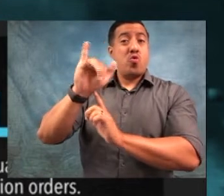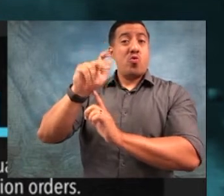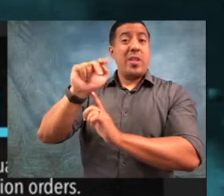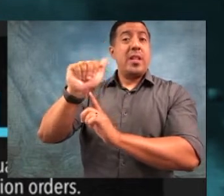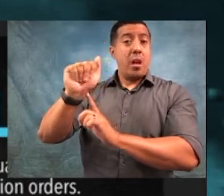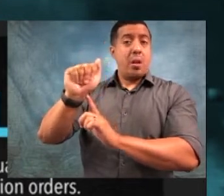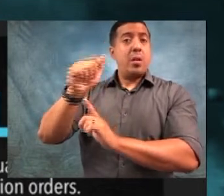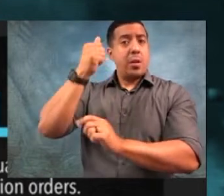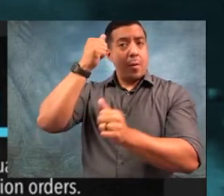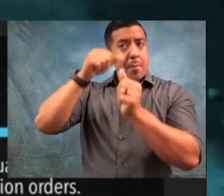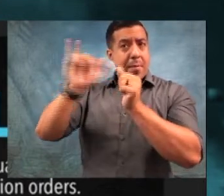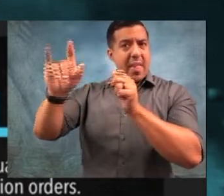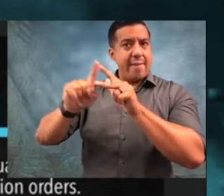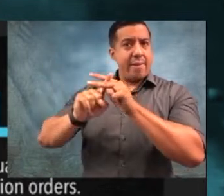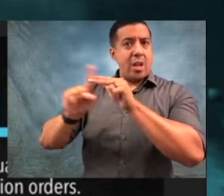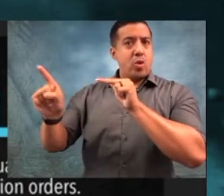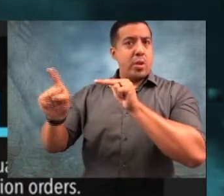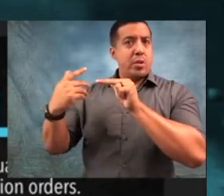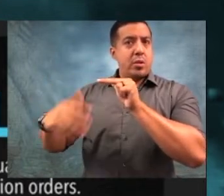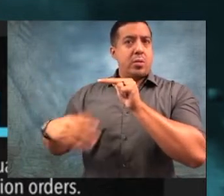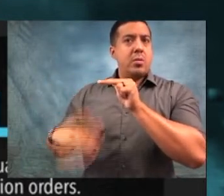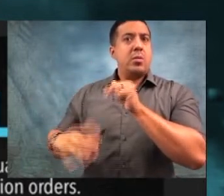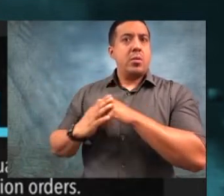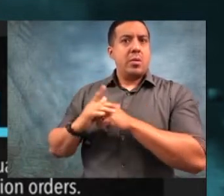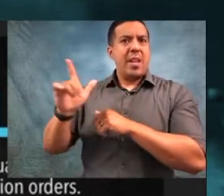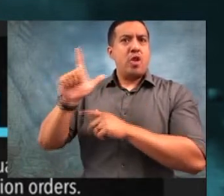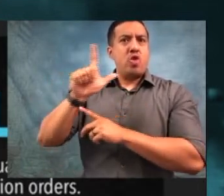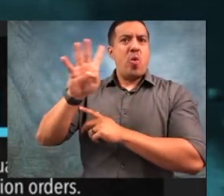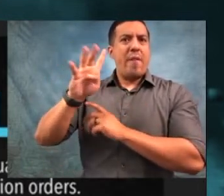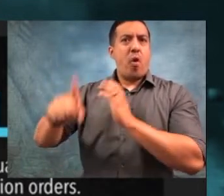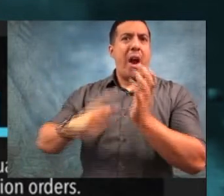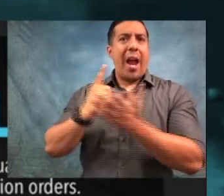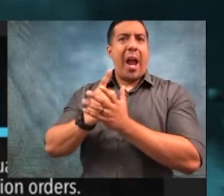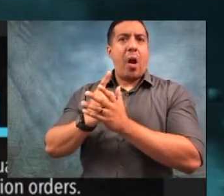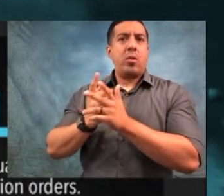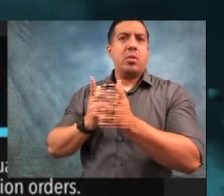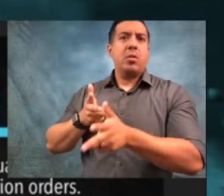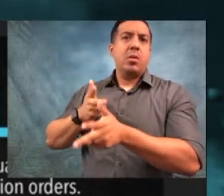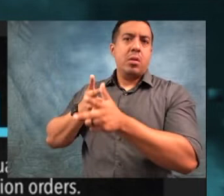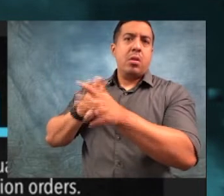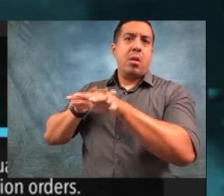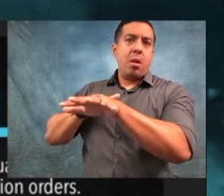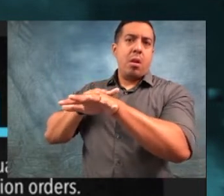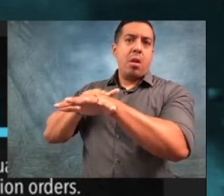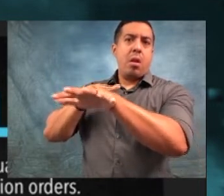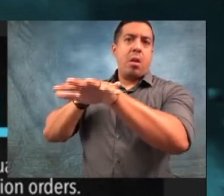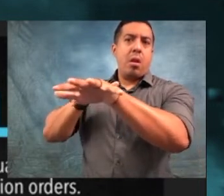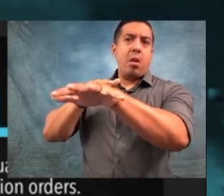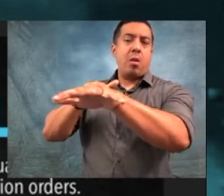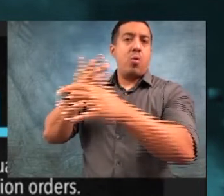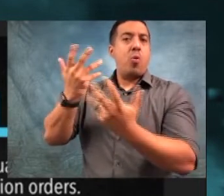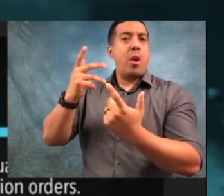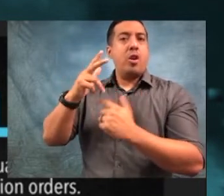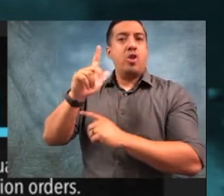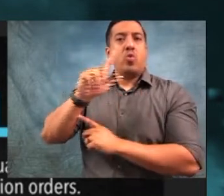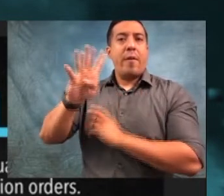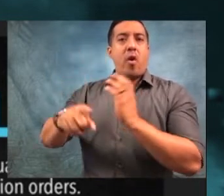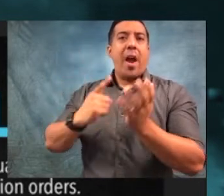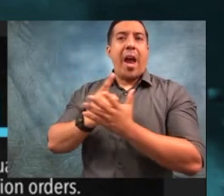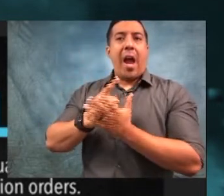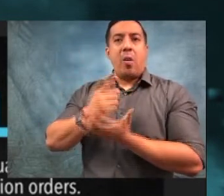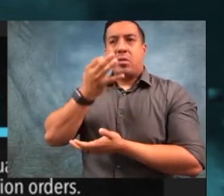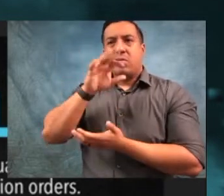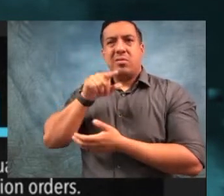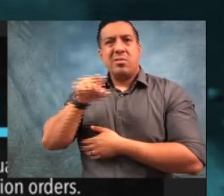Rita, remember that evacuation was 24 hours in an automobile for some people to go a fairly